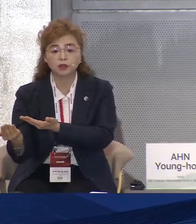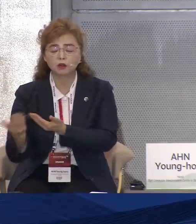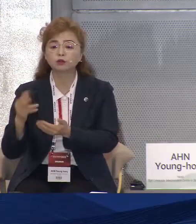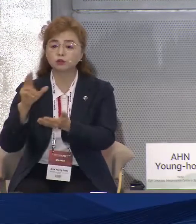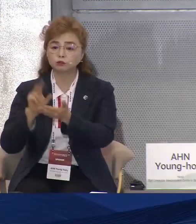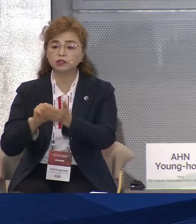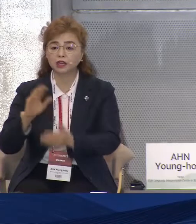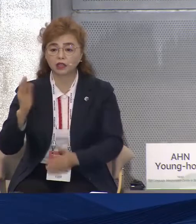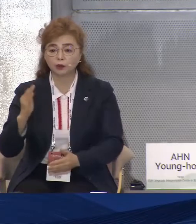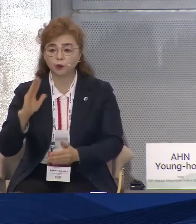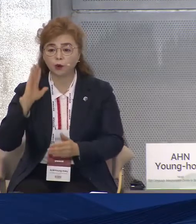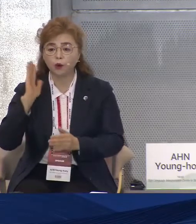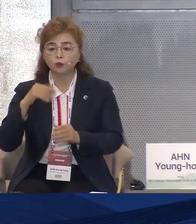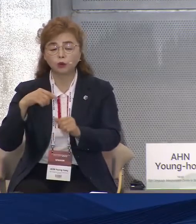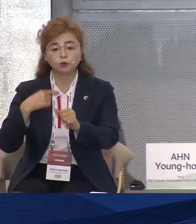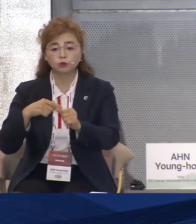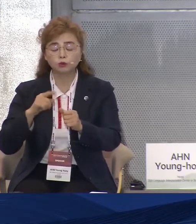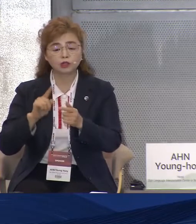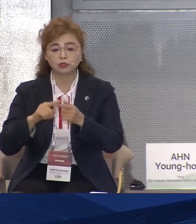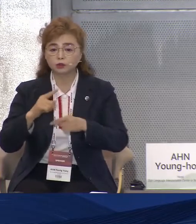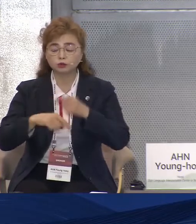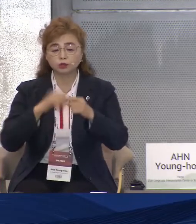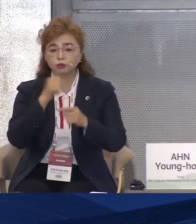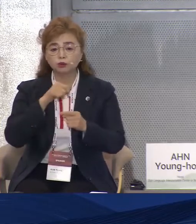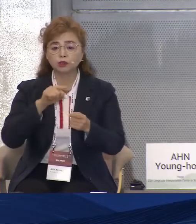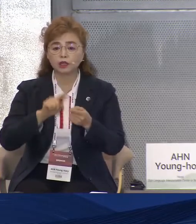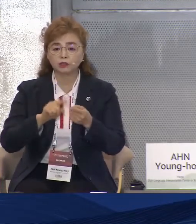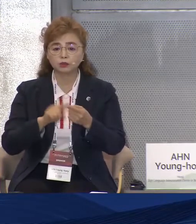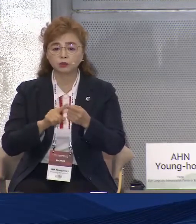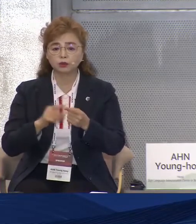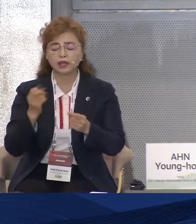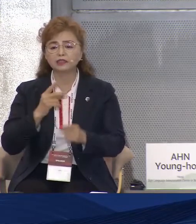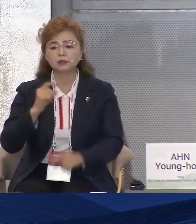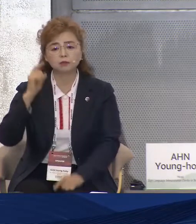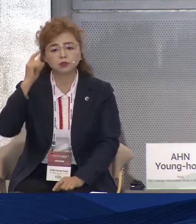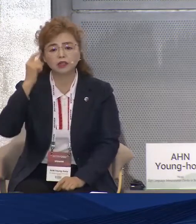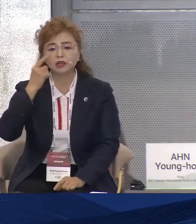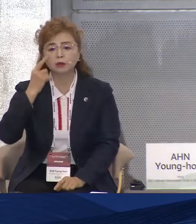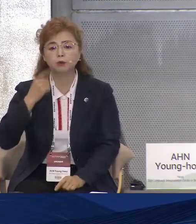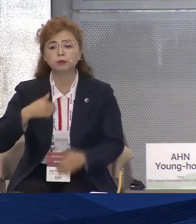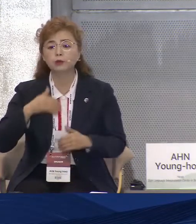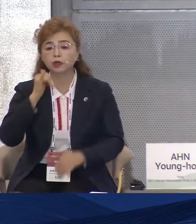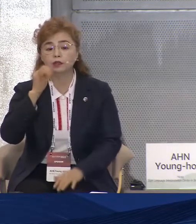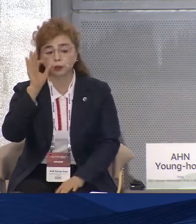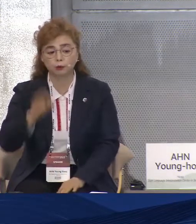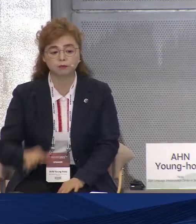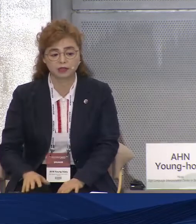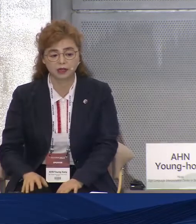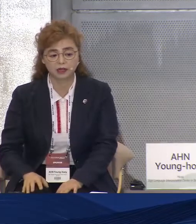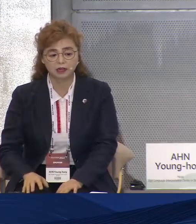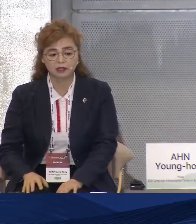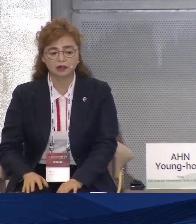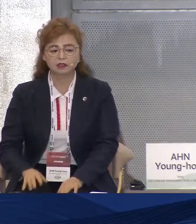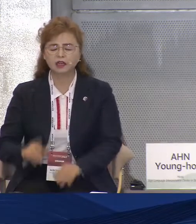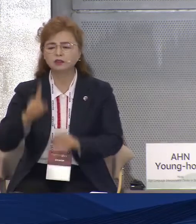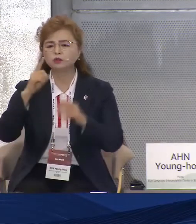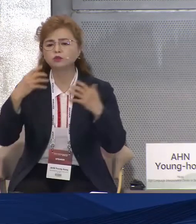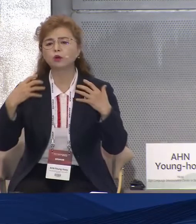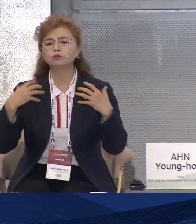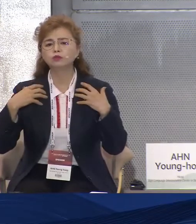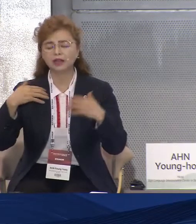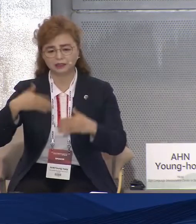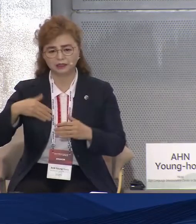And because these children need education, but they are just left unattended. So we have